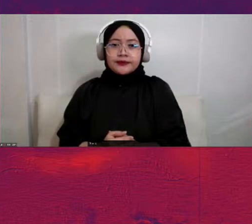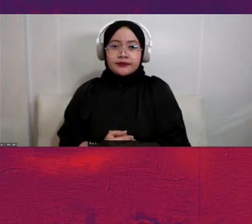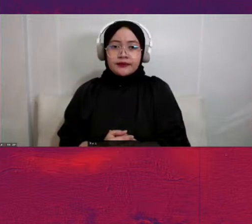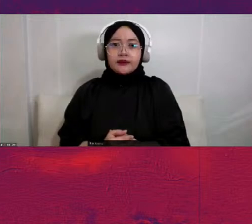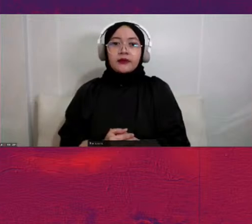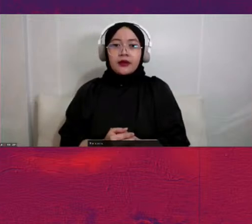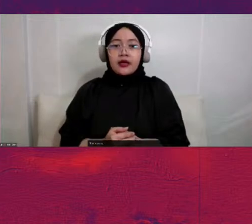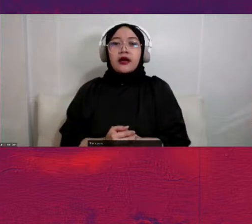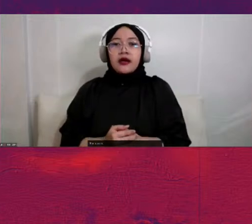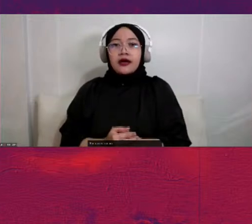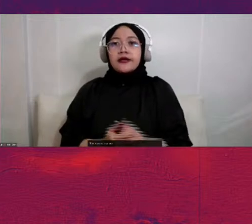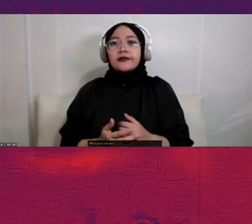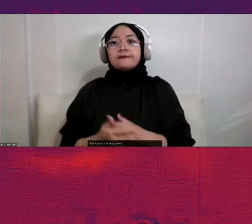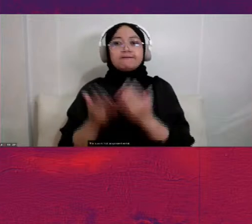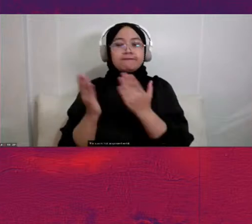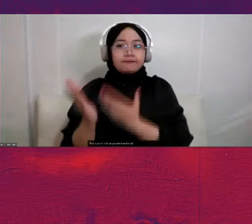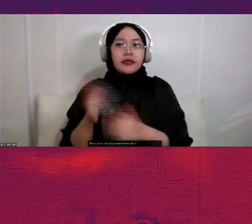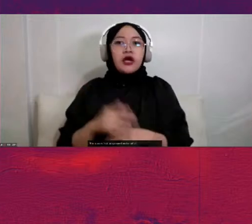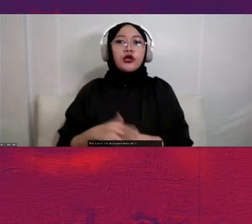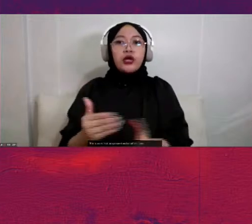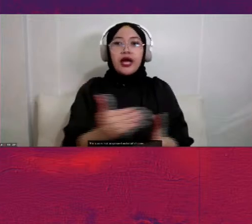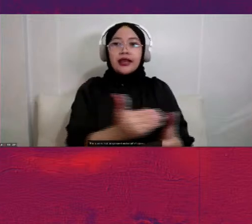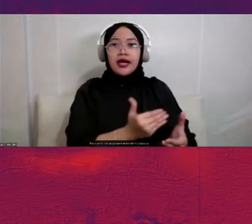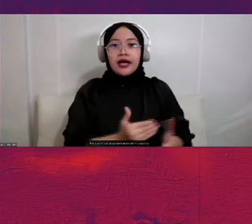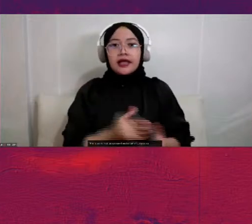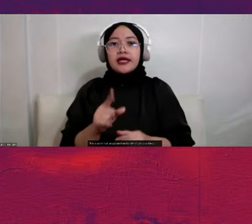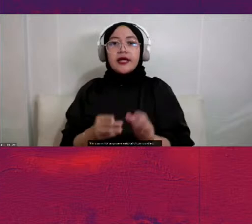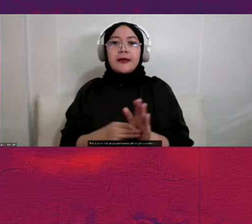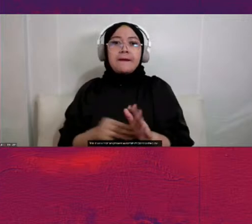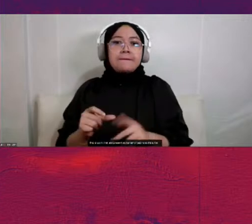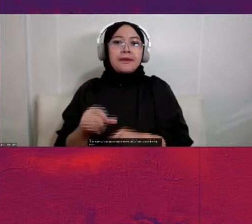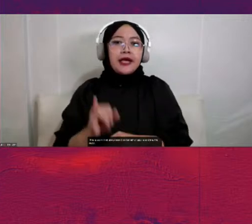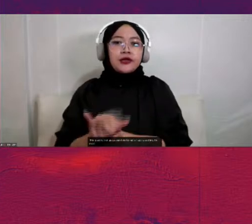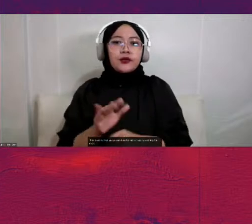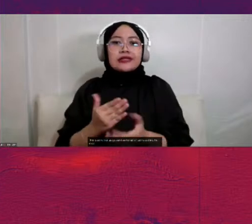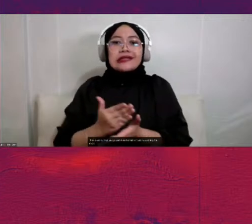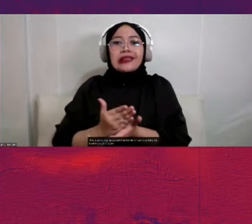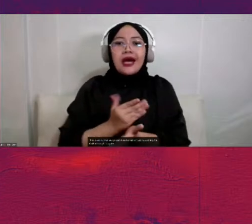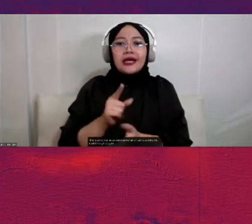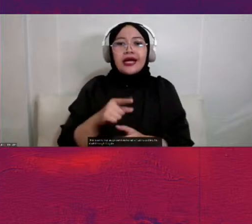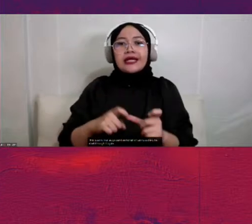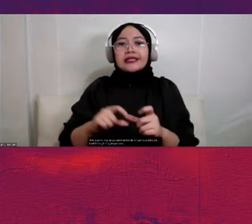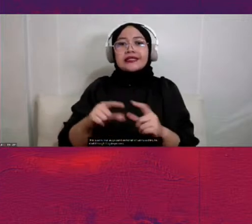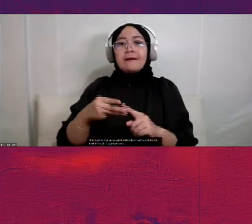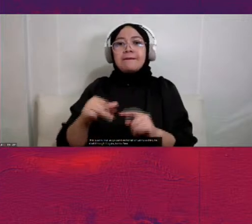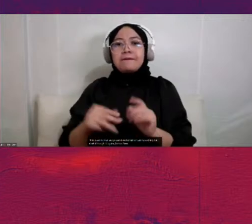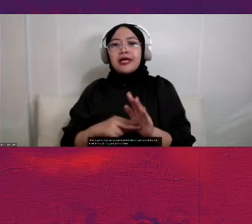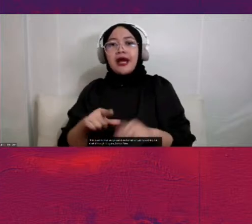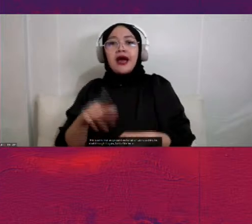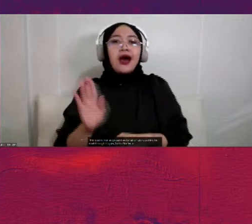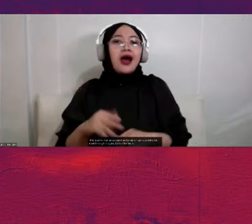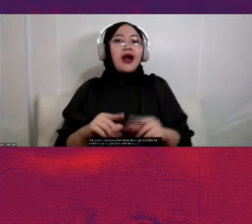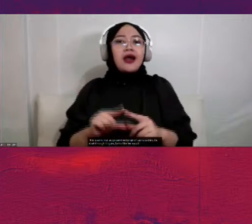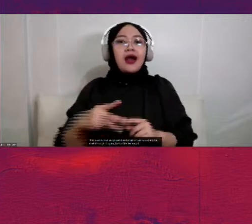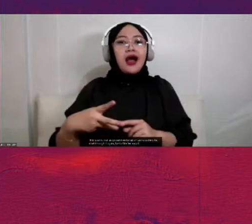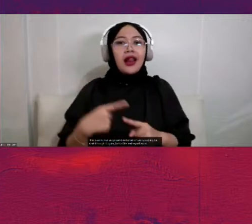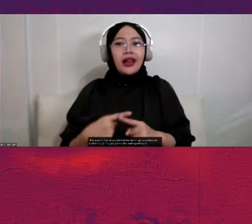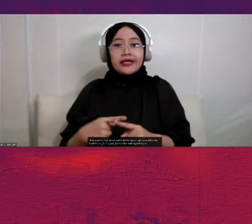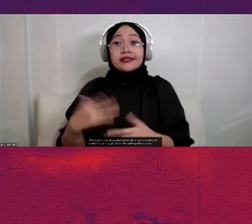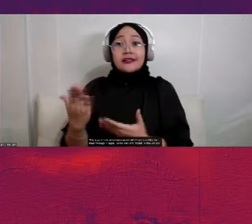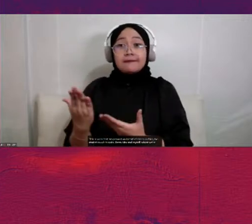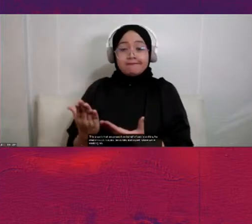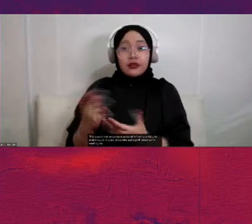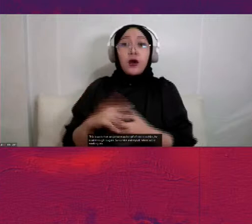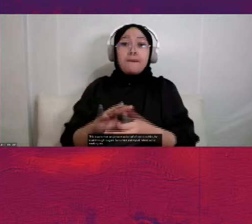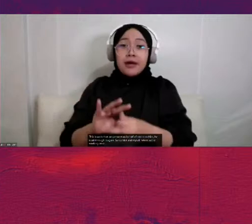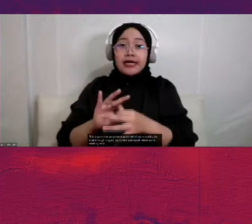This is work that I present on behalf of Sabina Alkaya, Hirito, Adrian Drassana, Alex Fortash, and myself, where we're